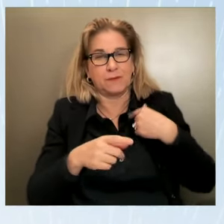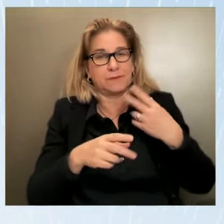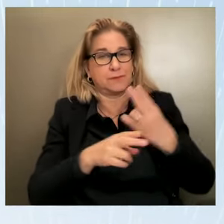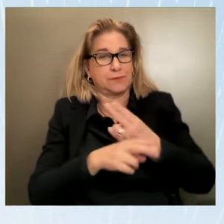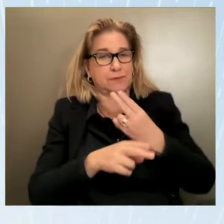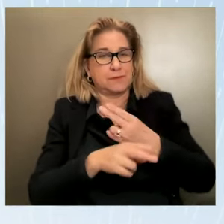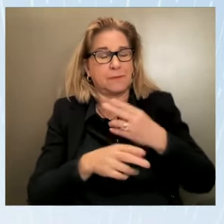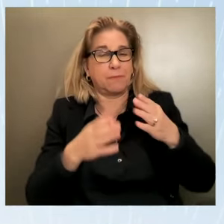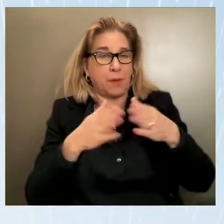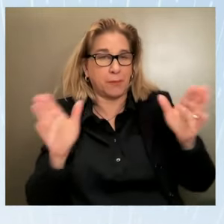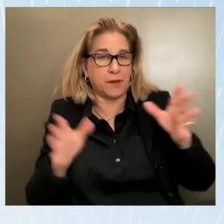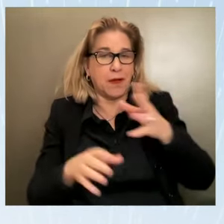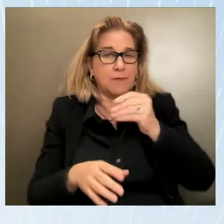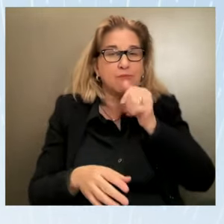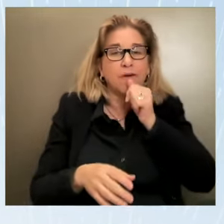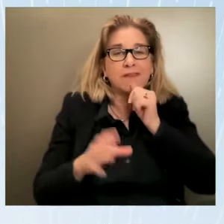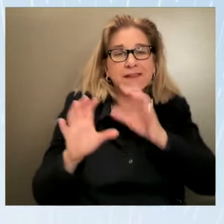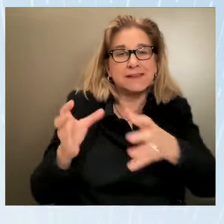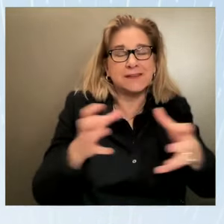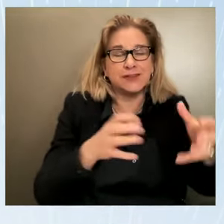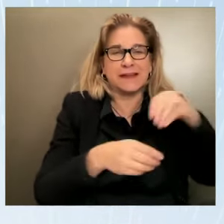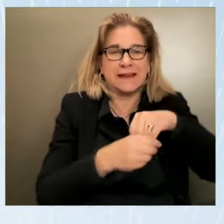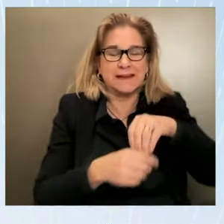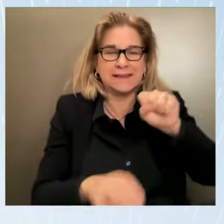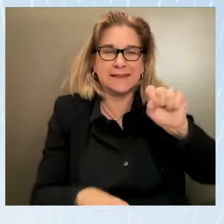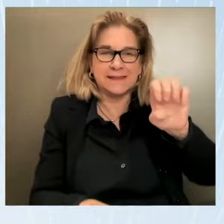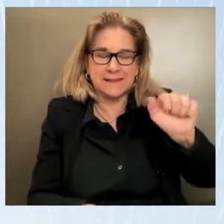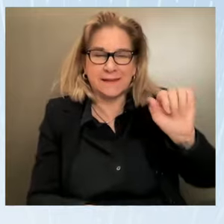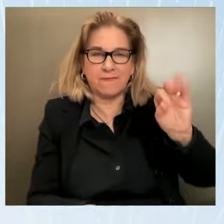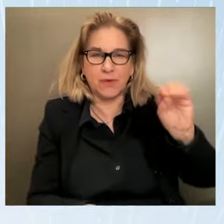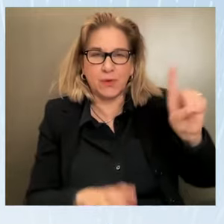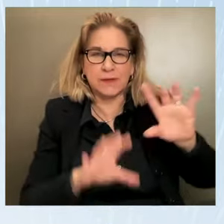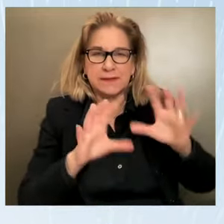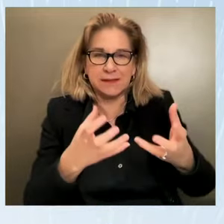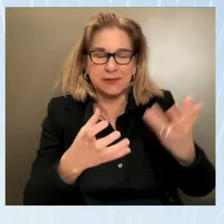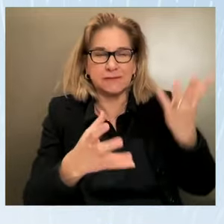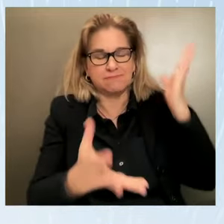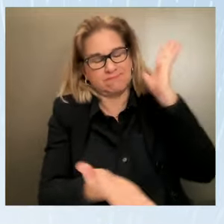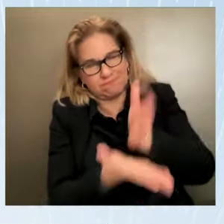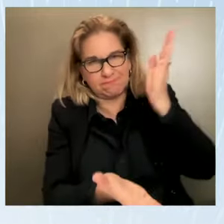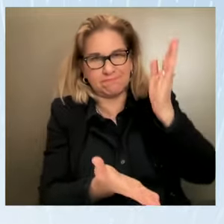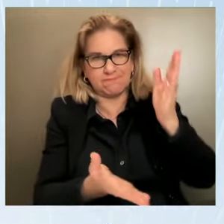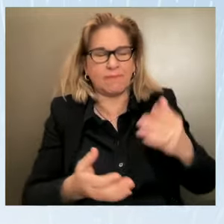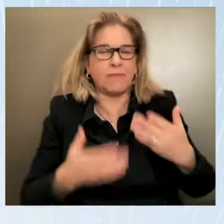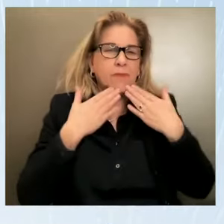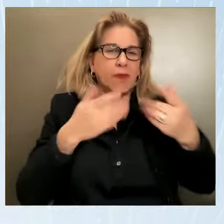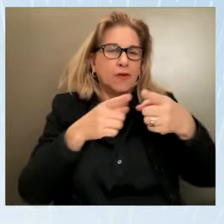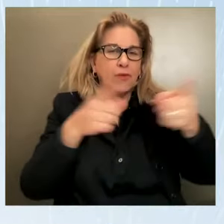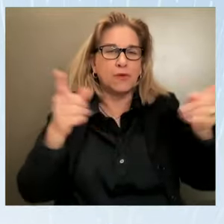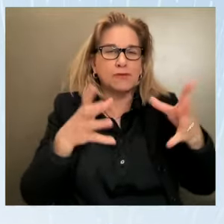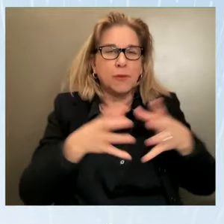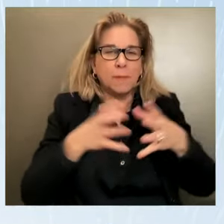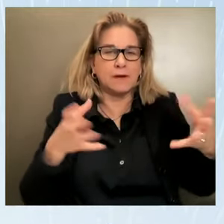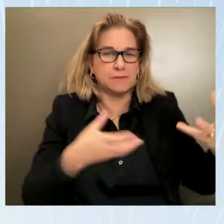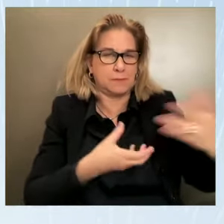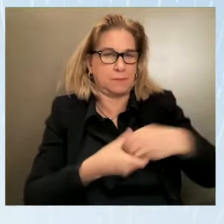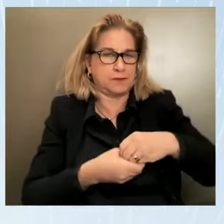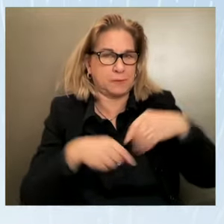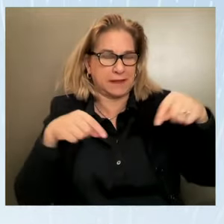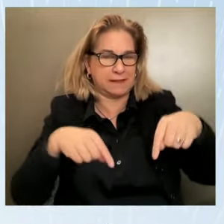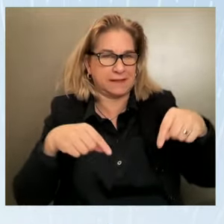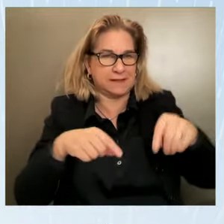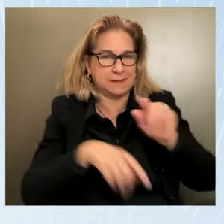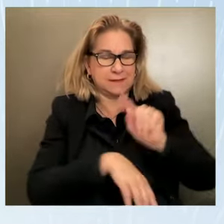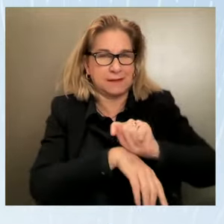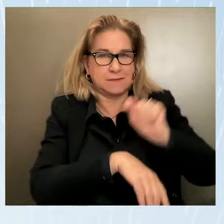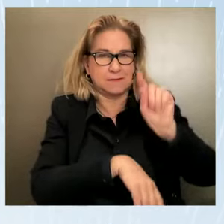participate in this task force. Marisa, thank you very much for Commerce's leadership on this and also for underscoring the importance of these public-private